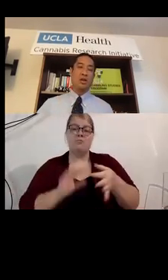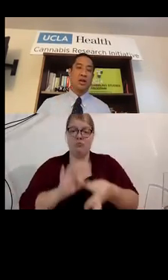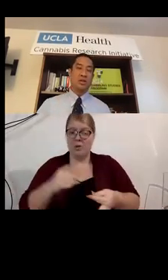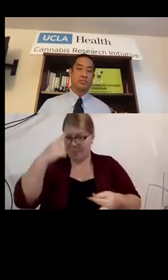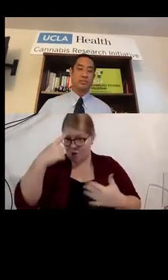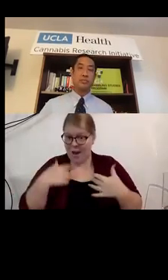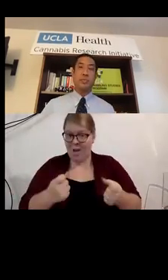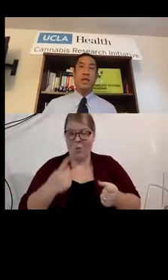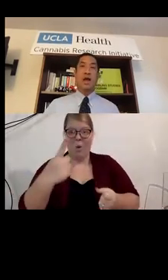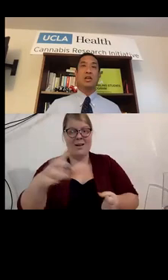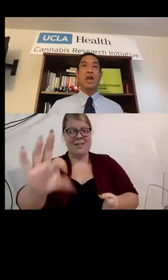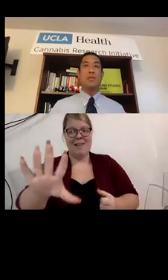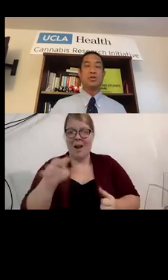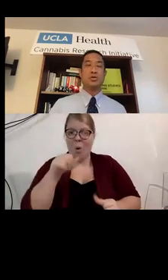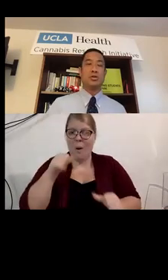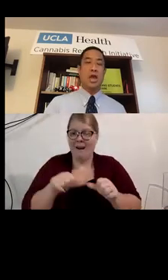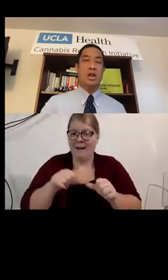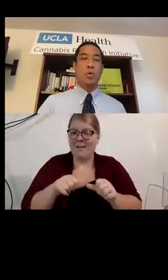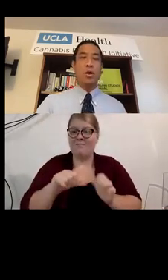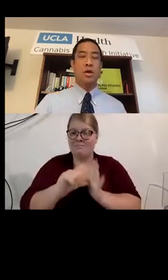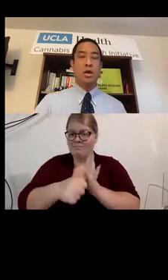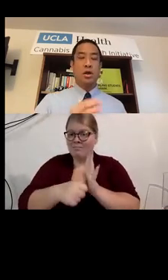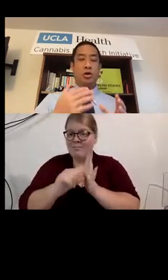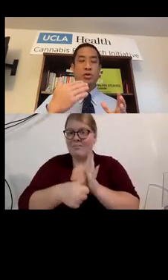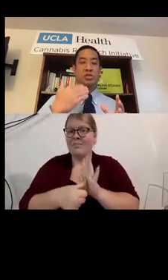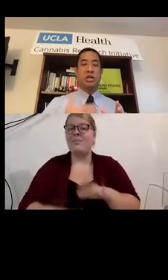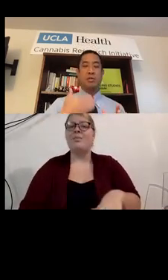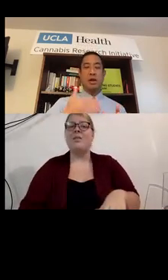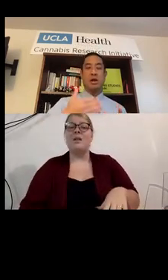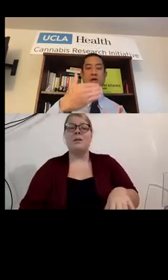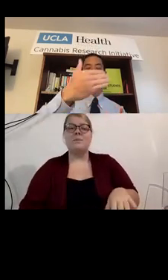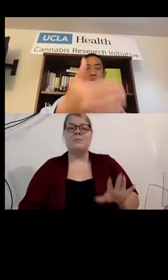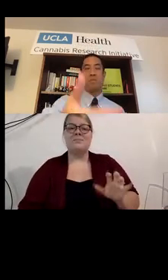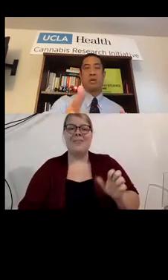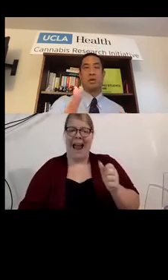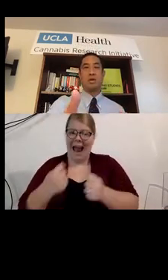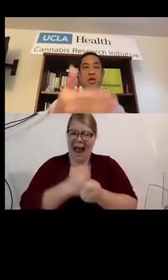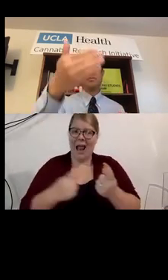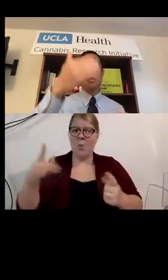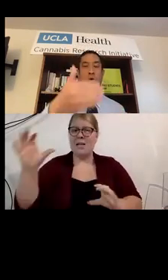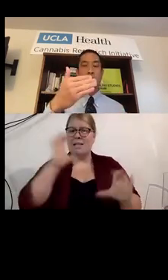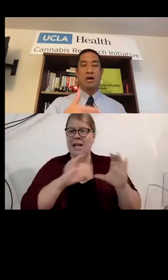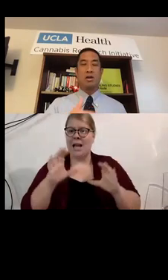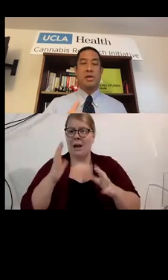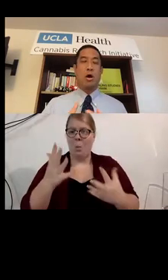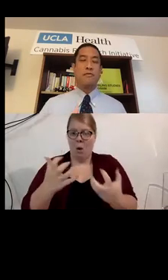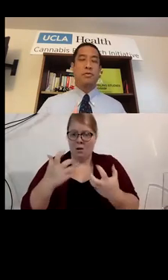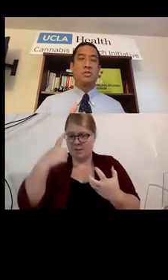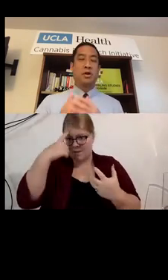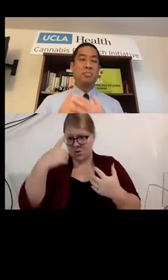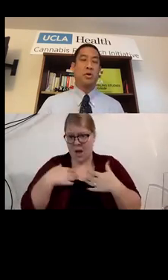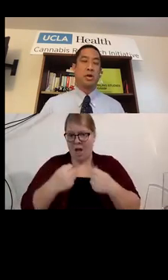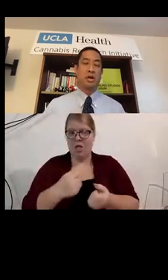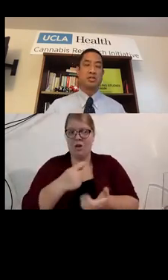takeaway is this, that cannabis use in anyone who's seeking mental health treatment is more likely to be harmful